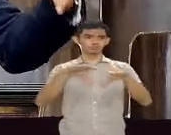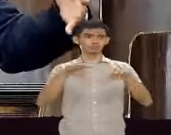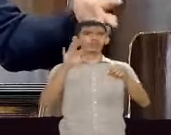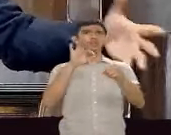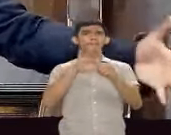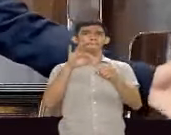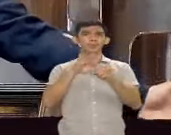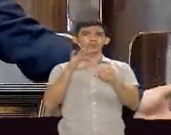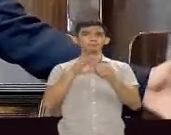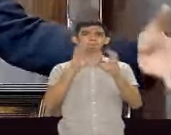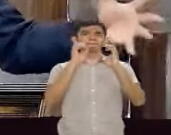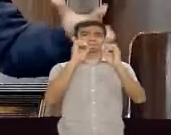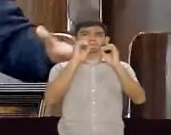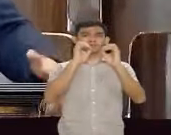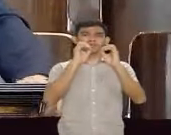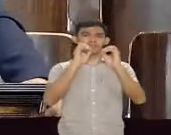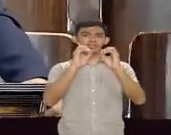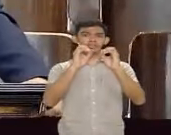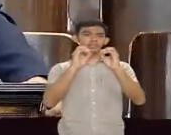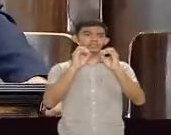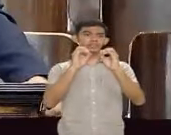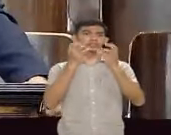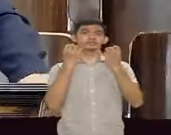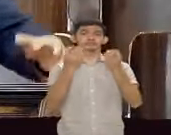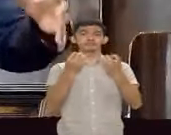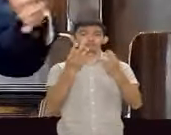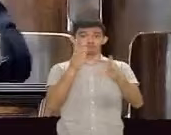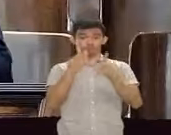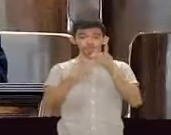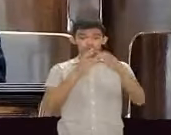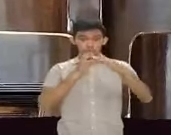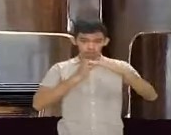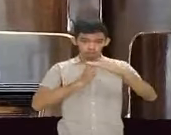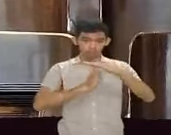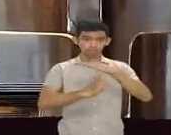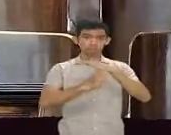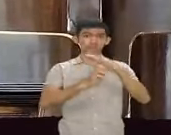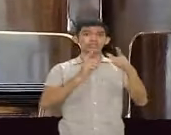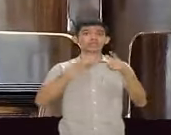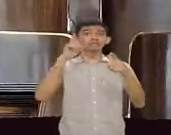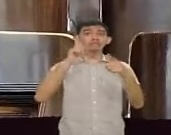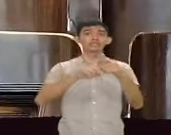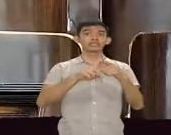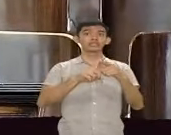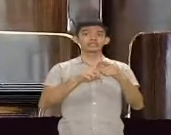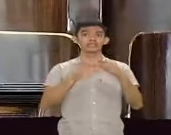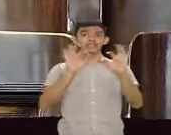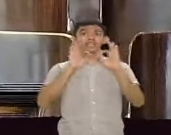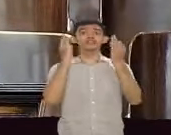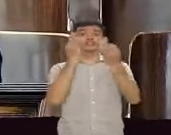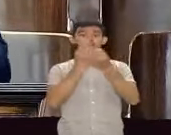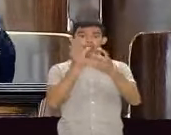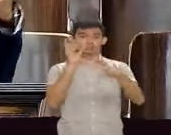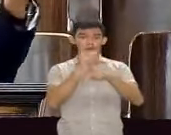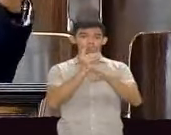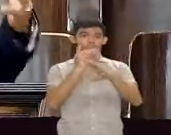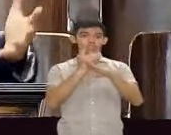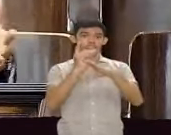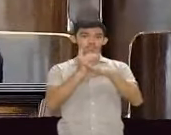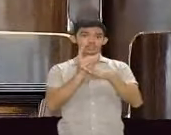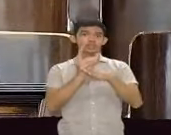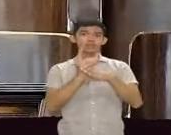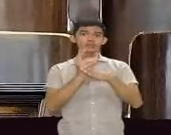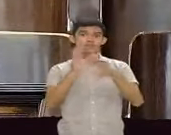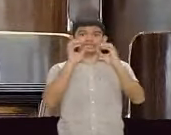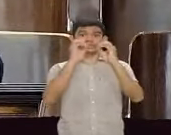his teaching, many people came in. And then when his family sought to interrupt his teaching, we do